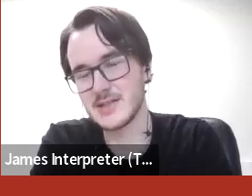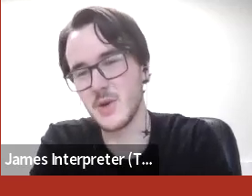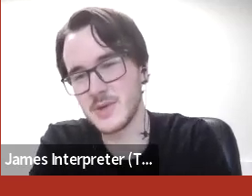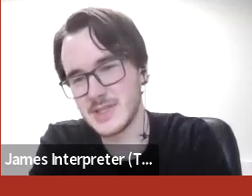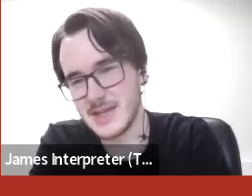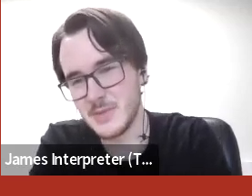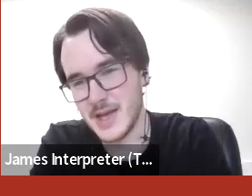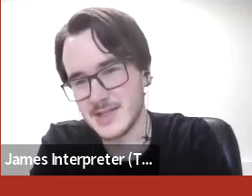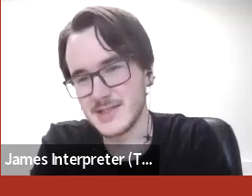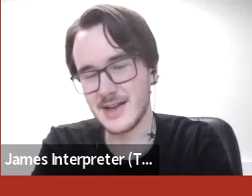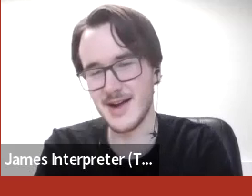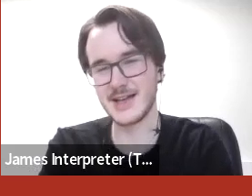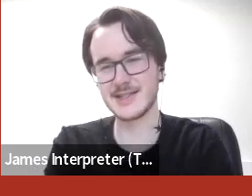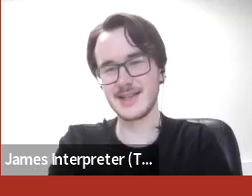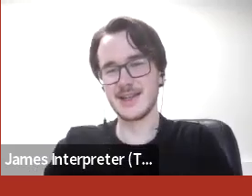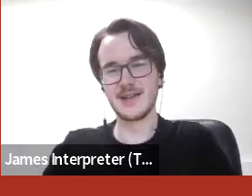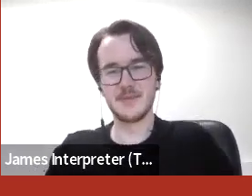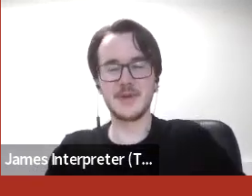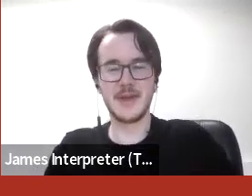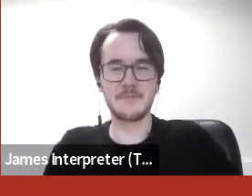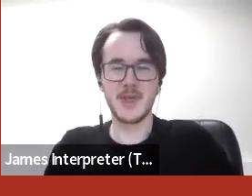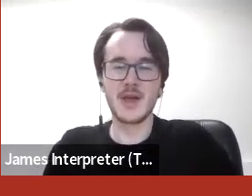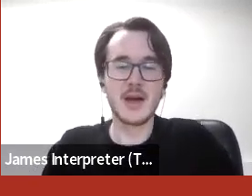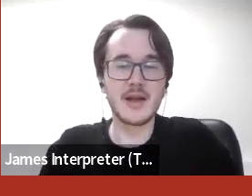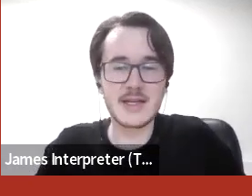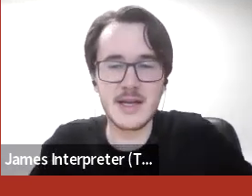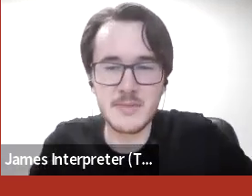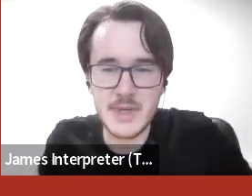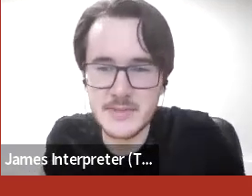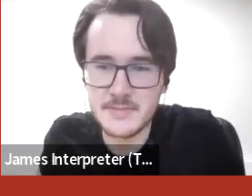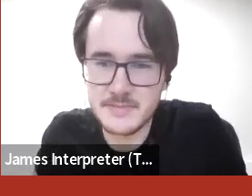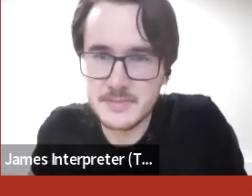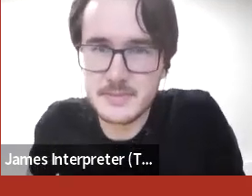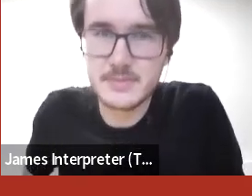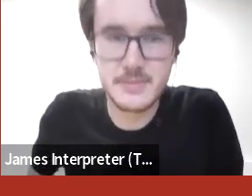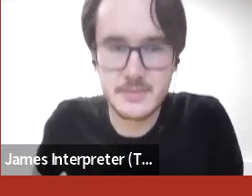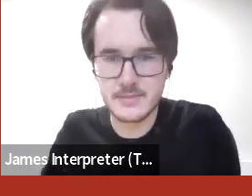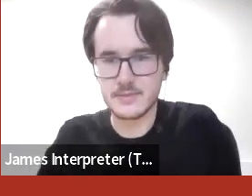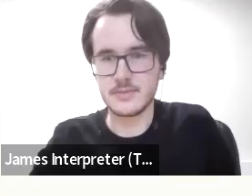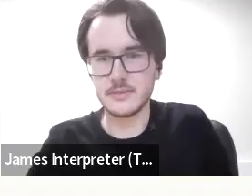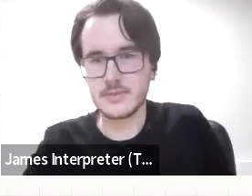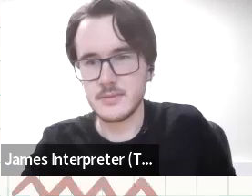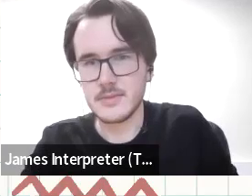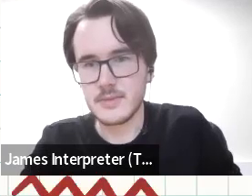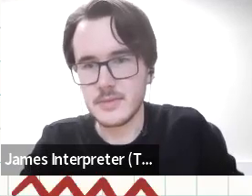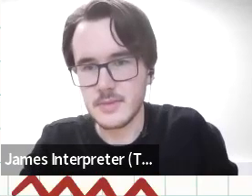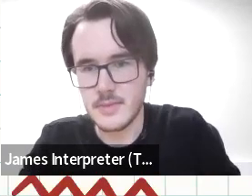frustrating because it's always the same questions that are asked. But yeah. Next slide, please.